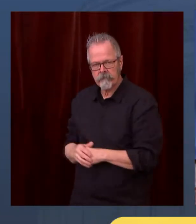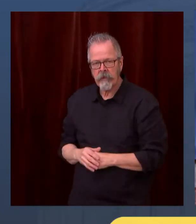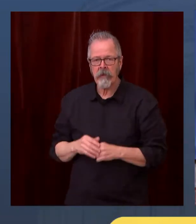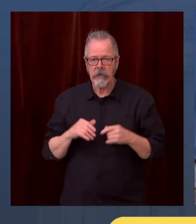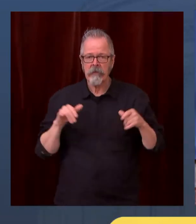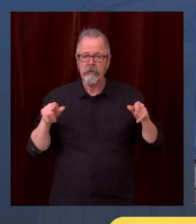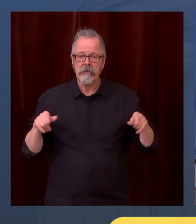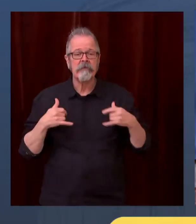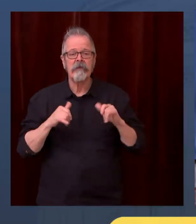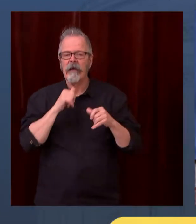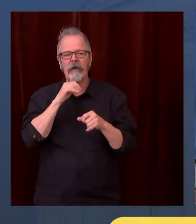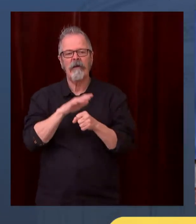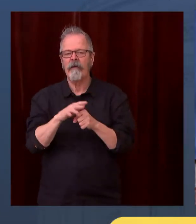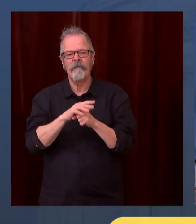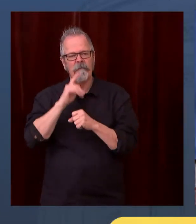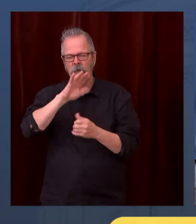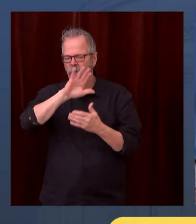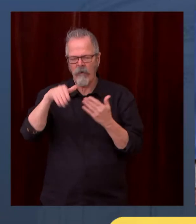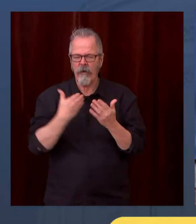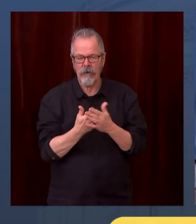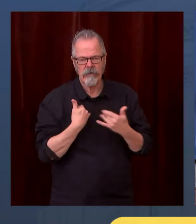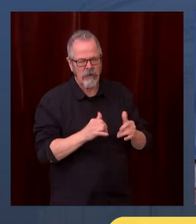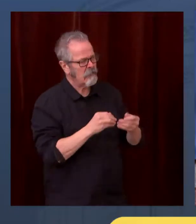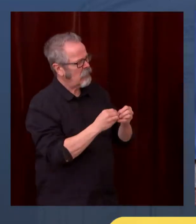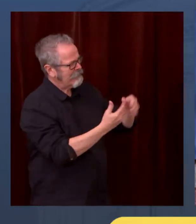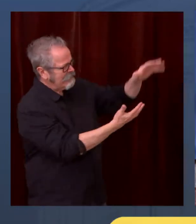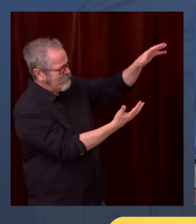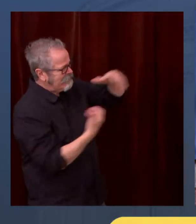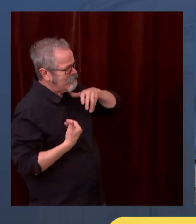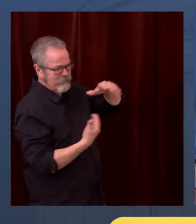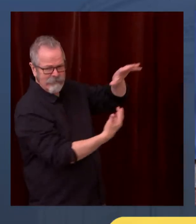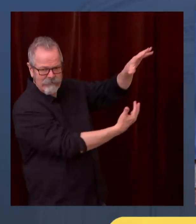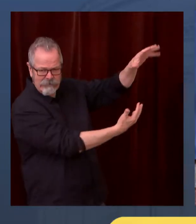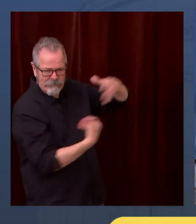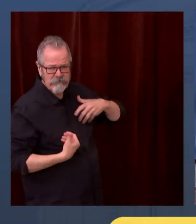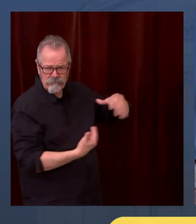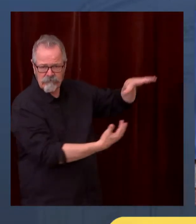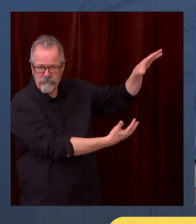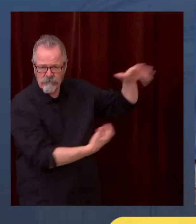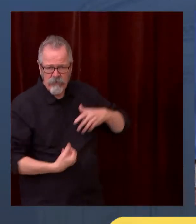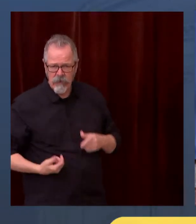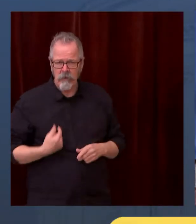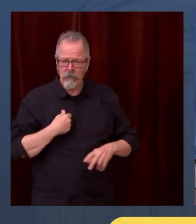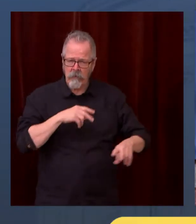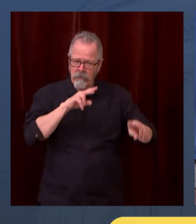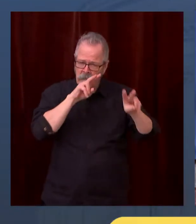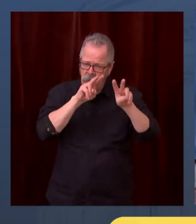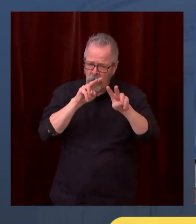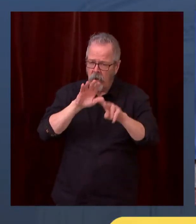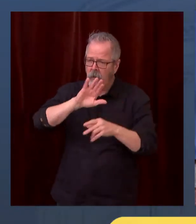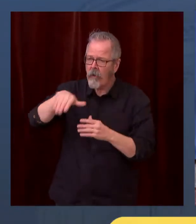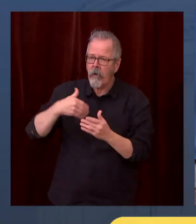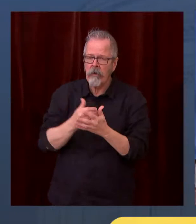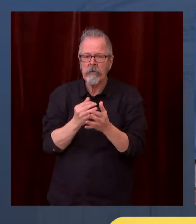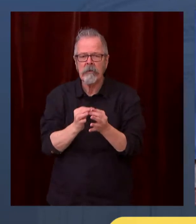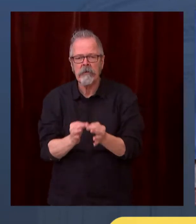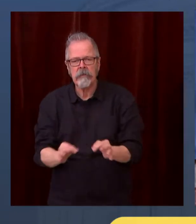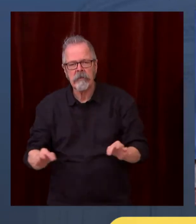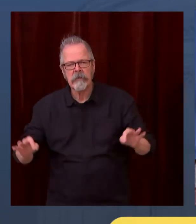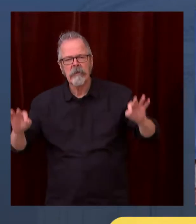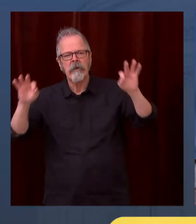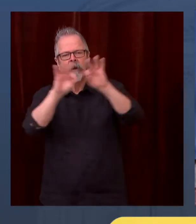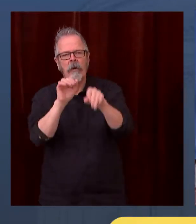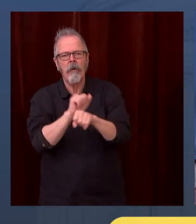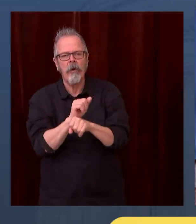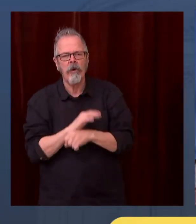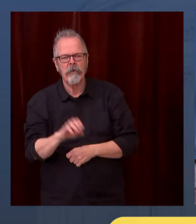age right now. And we look forward to getting everyone who's an essential worker vaccinated in the next tranche. Not just teachers,